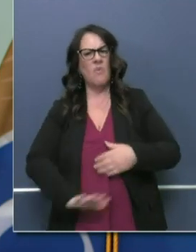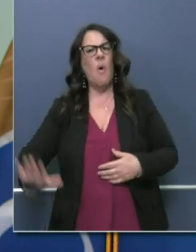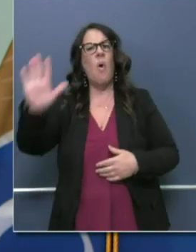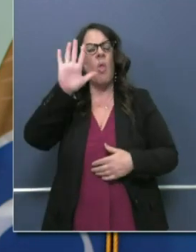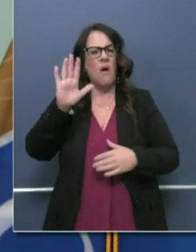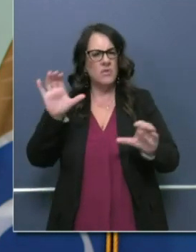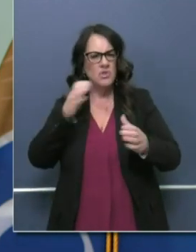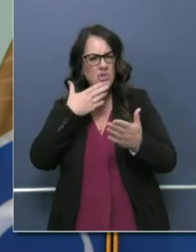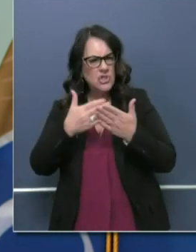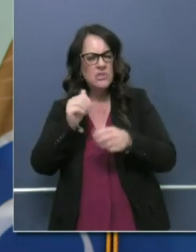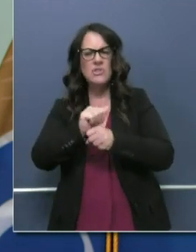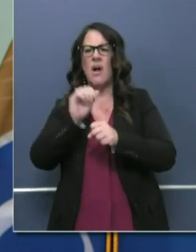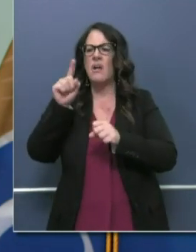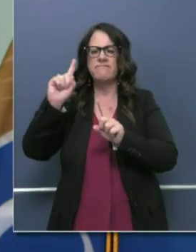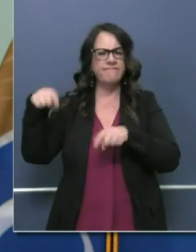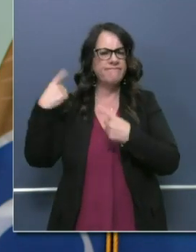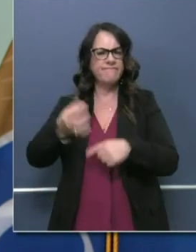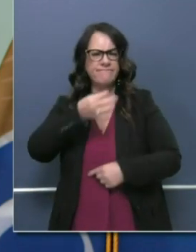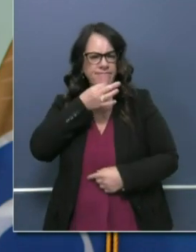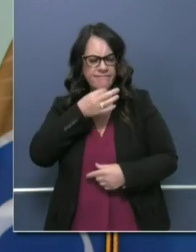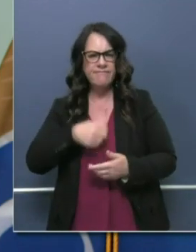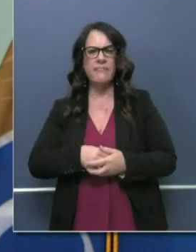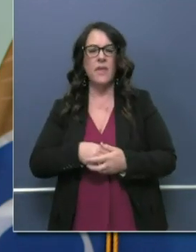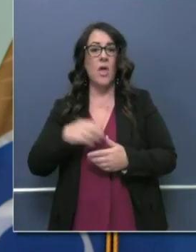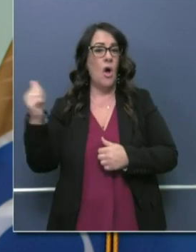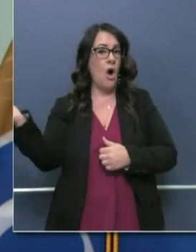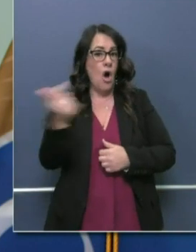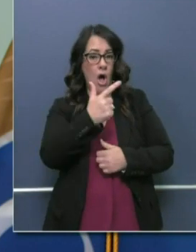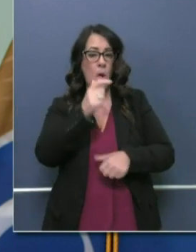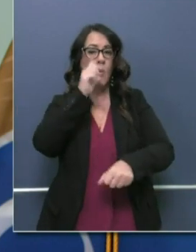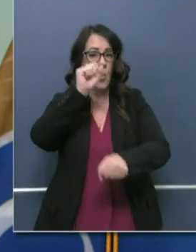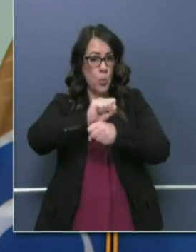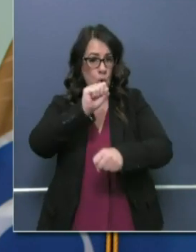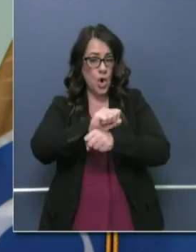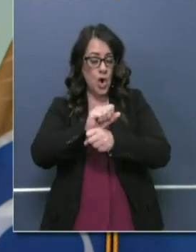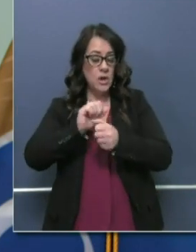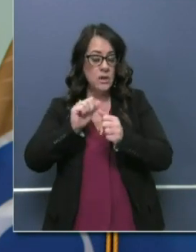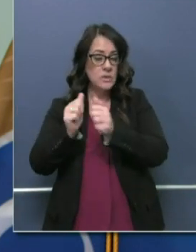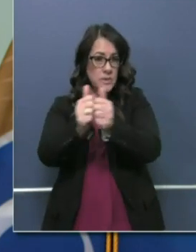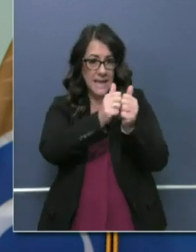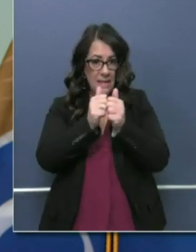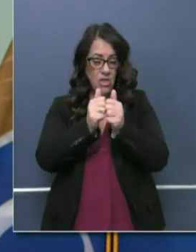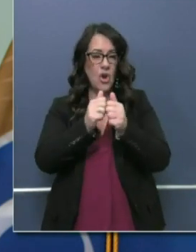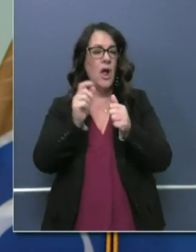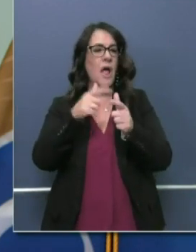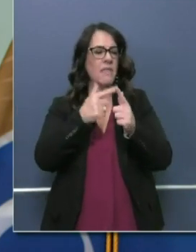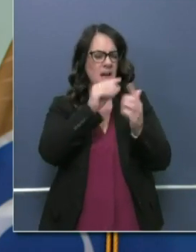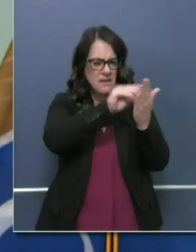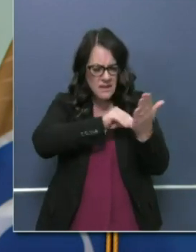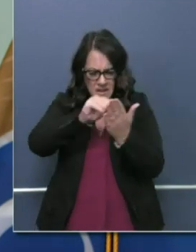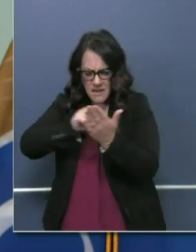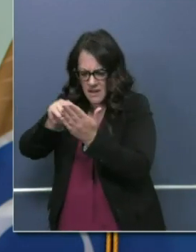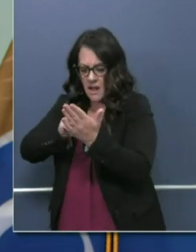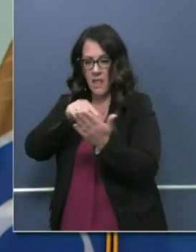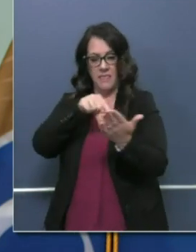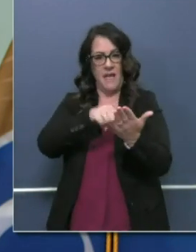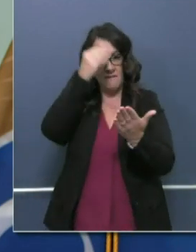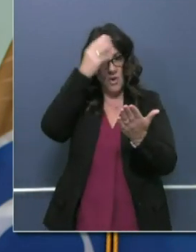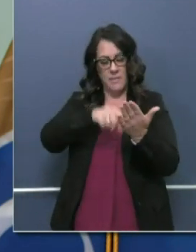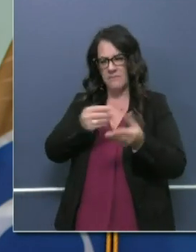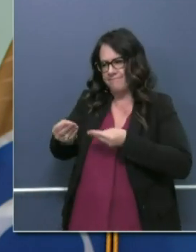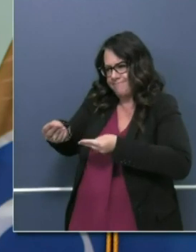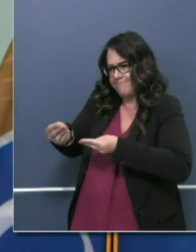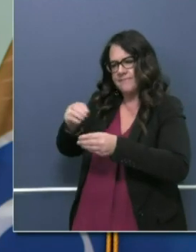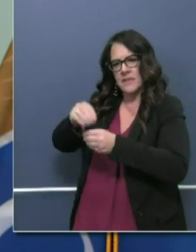counties flexibility, but they'll all feed into one database. So there's integration and there's capacity for